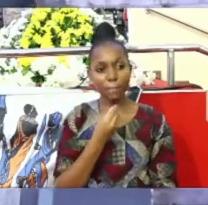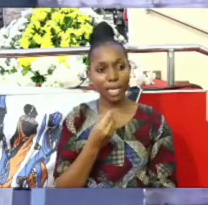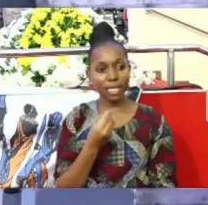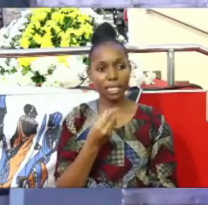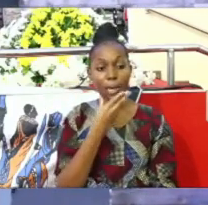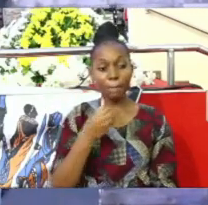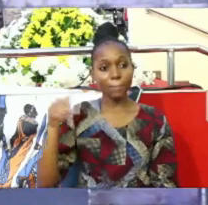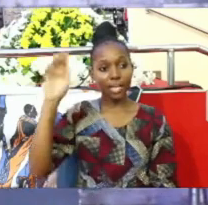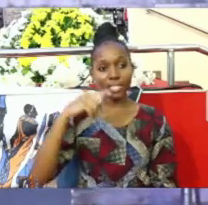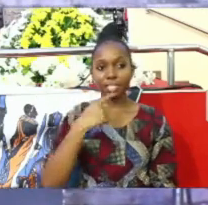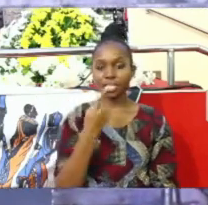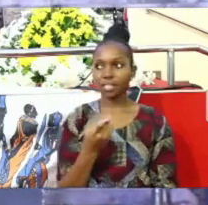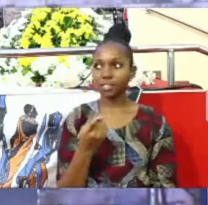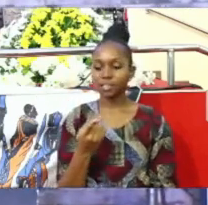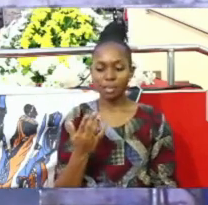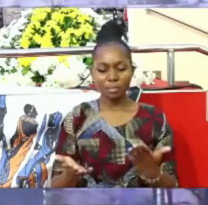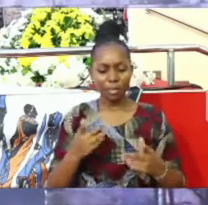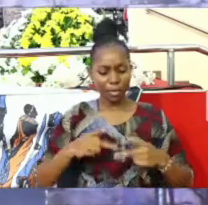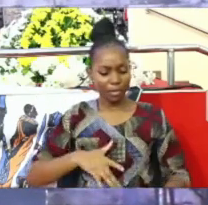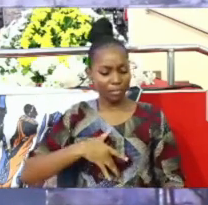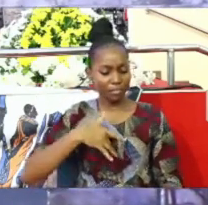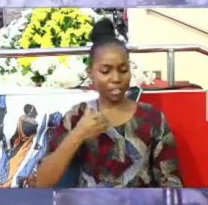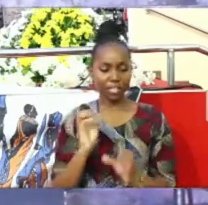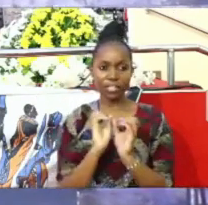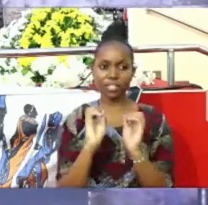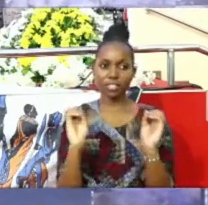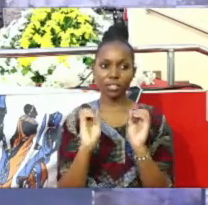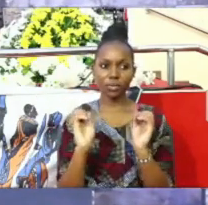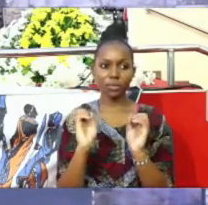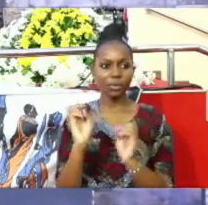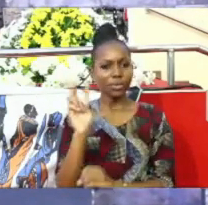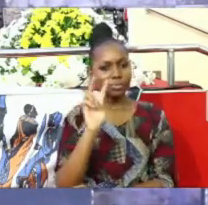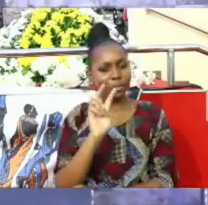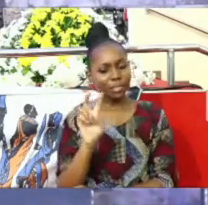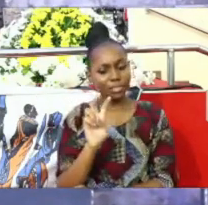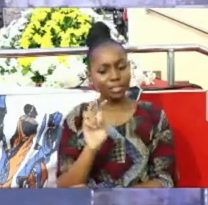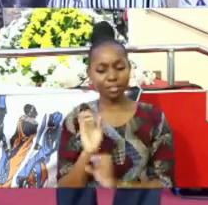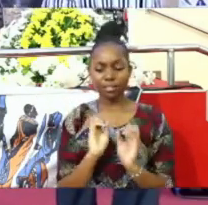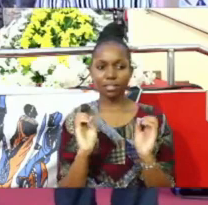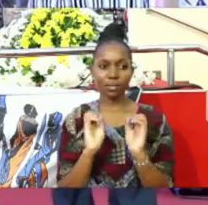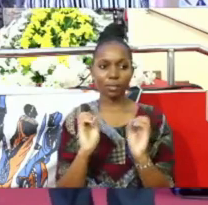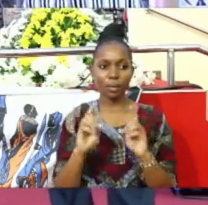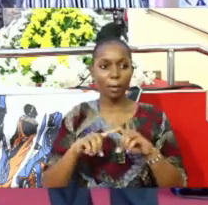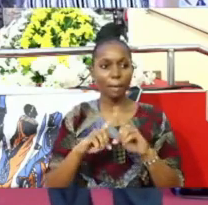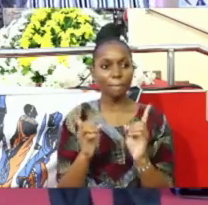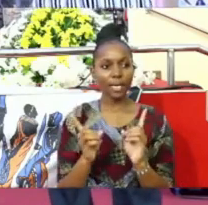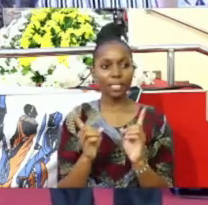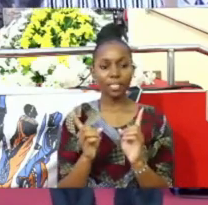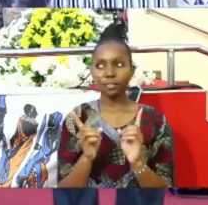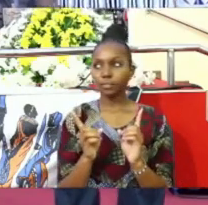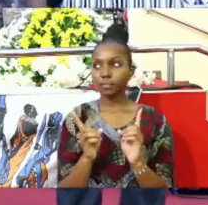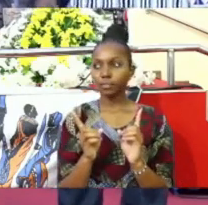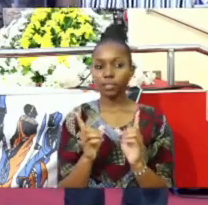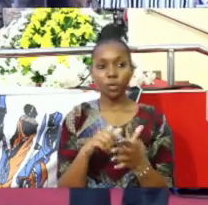wanasema sisi. You may not feel it. Unaweza kukosa kuihisi. You may not see it. Unaweza kukosa kuona. But the fact that you don't see it, you don't